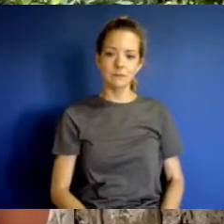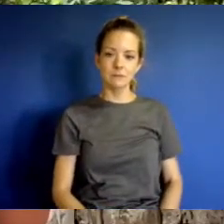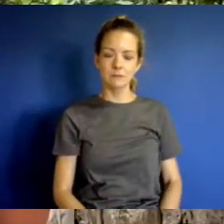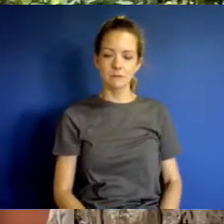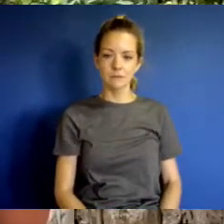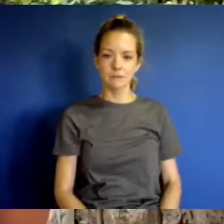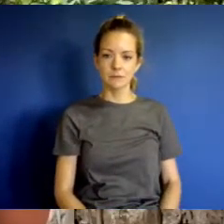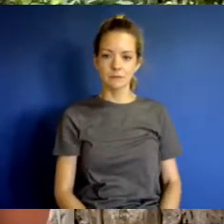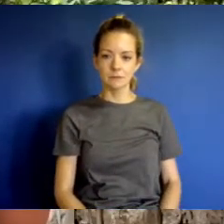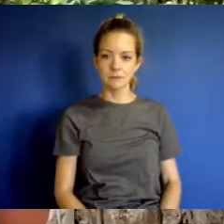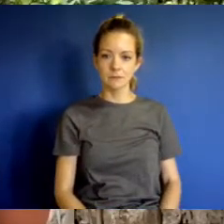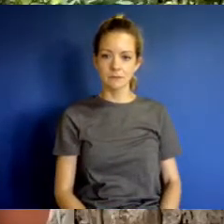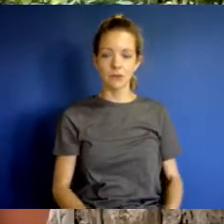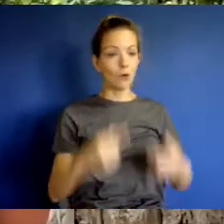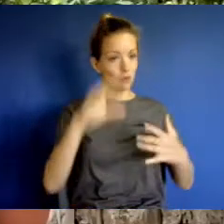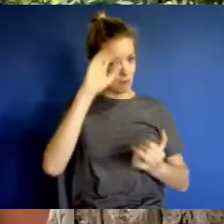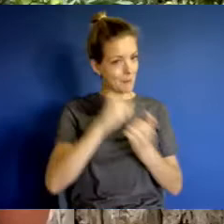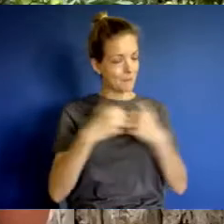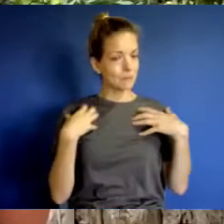So keep the chest lifted.